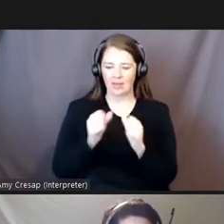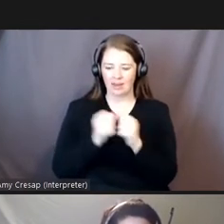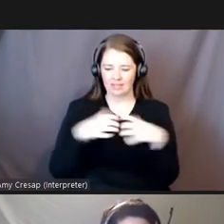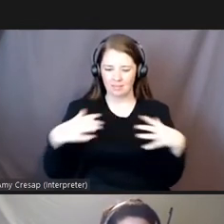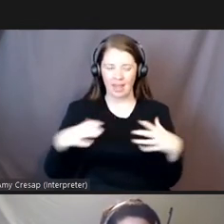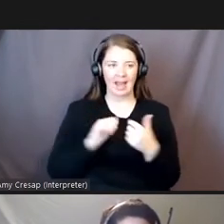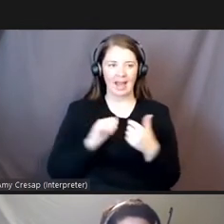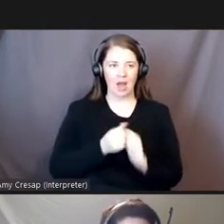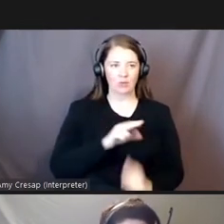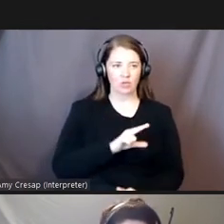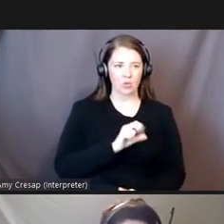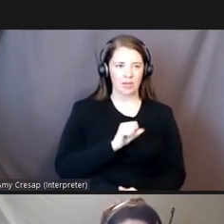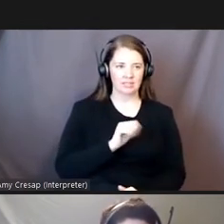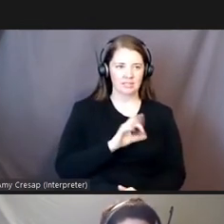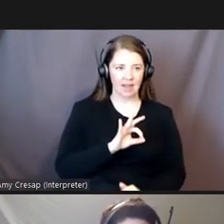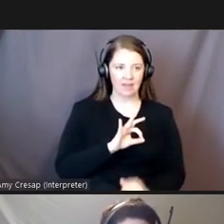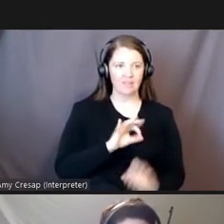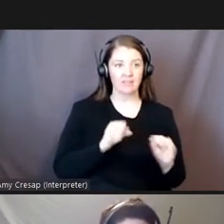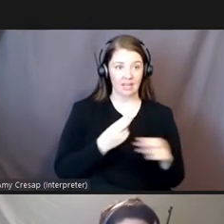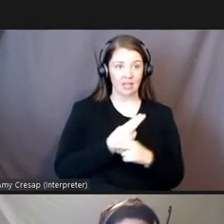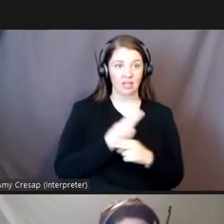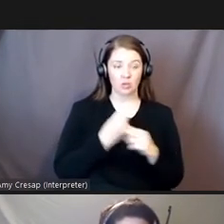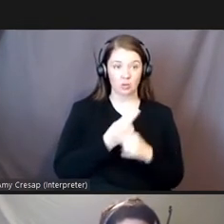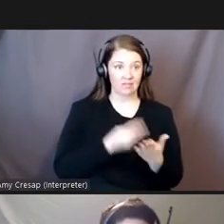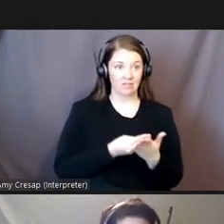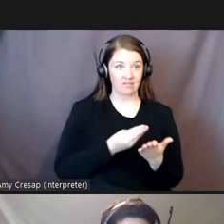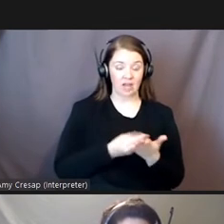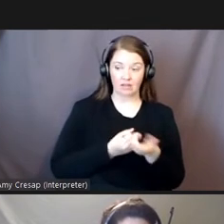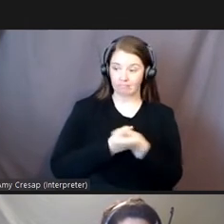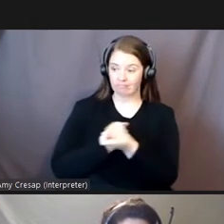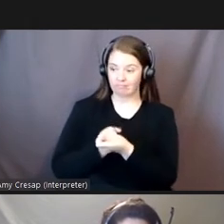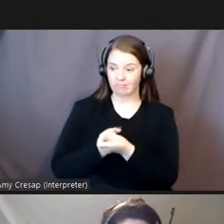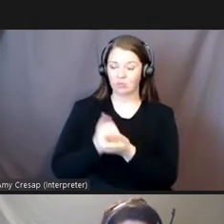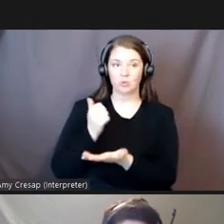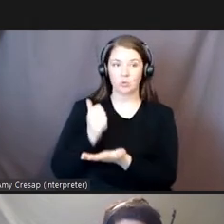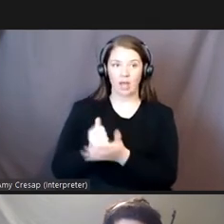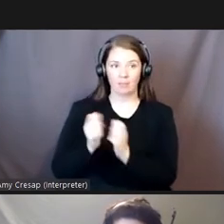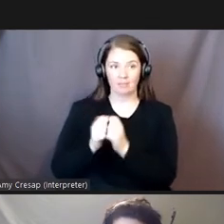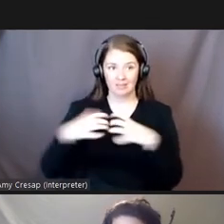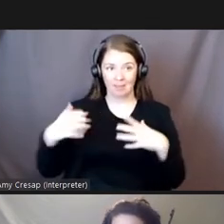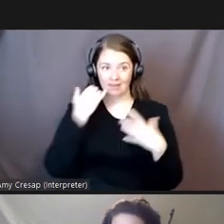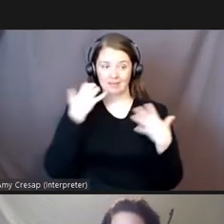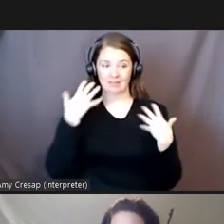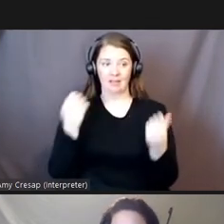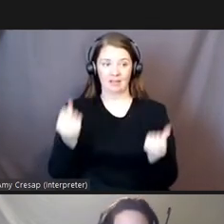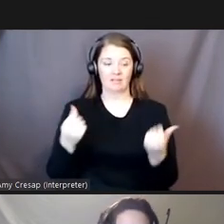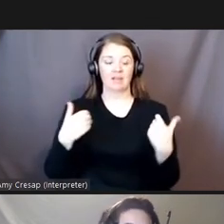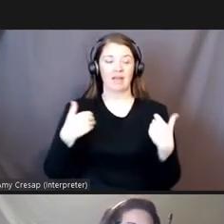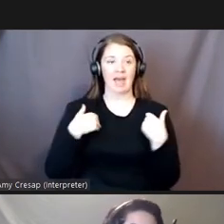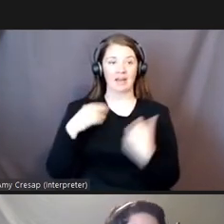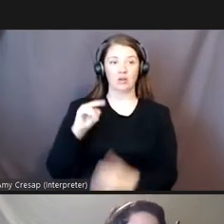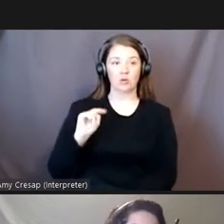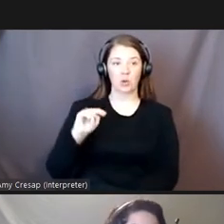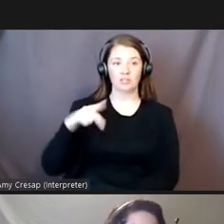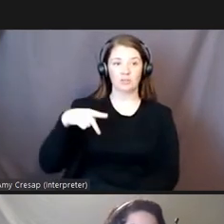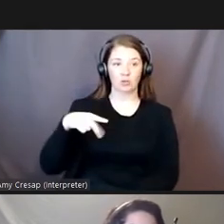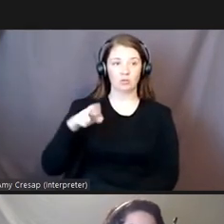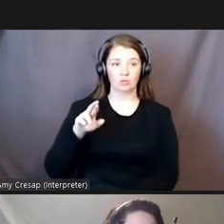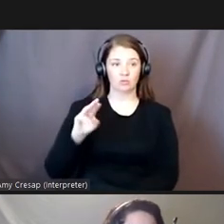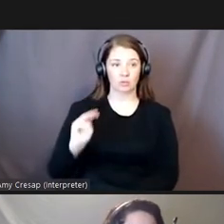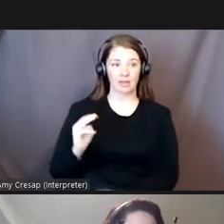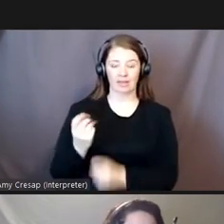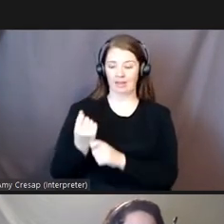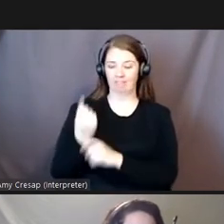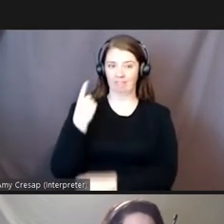could use funds to expand the provision of telehealth. There was a report, or there was a notice of proposed rulemaking last summer, and with